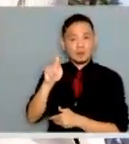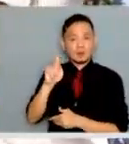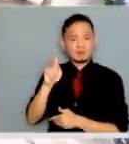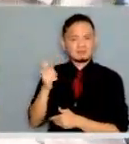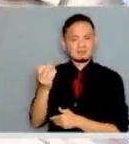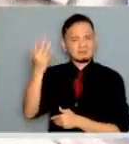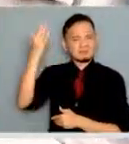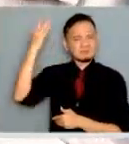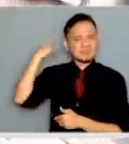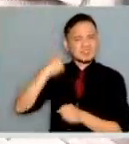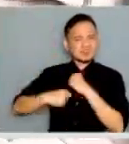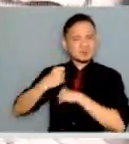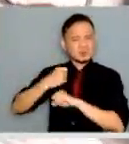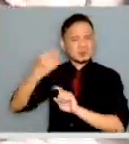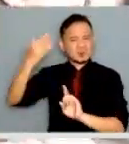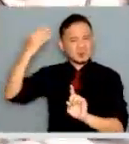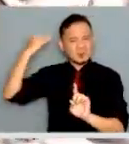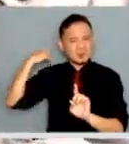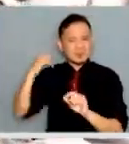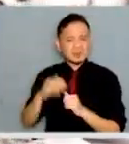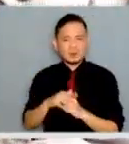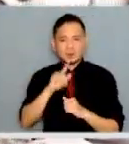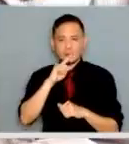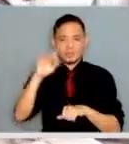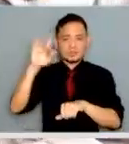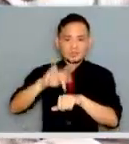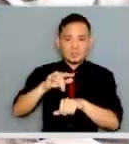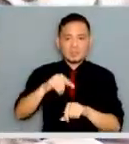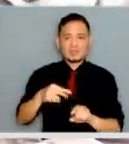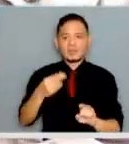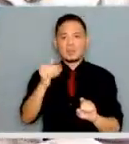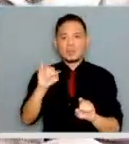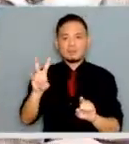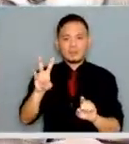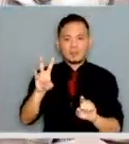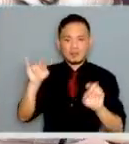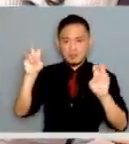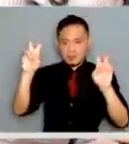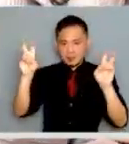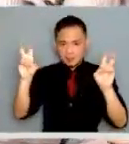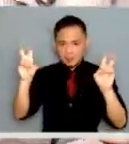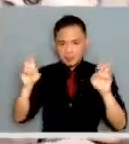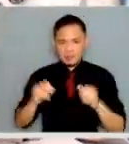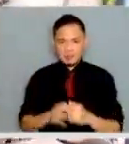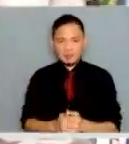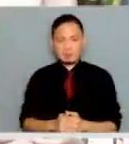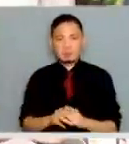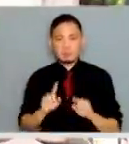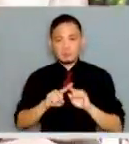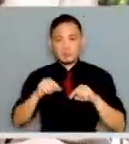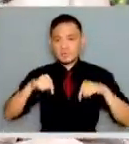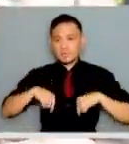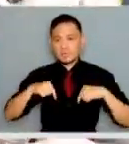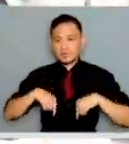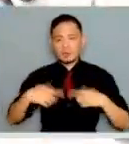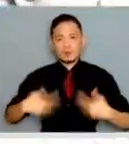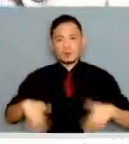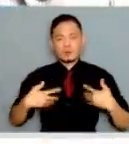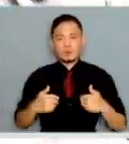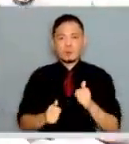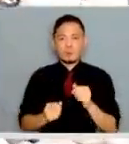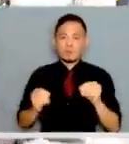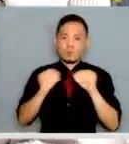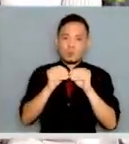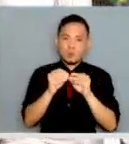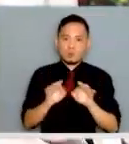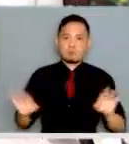no? Syempre, they touched on the topic of HIV and AIDS, pero in our staging, mas lalo pa namin ipangingibabaw yung topic na